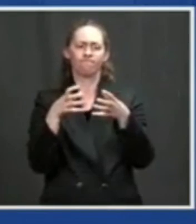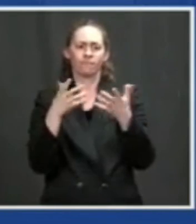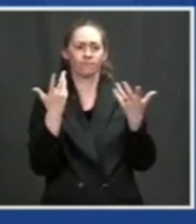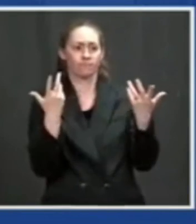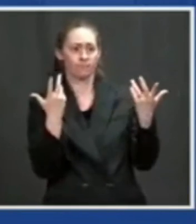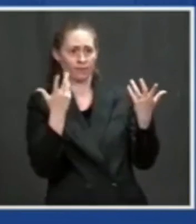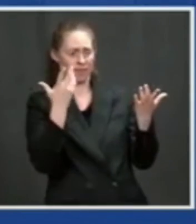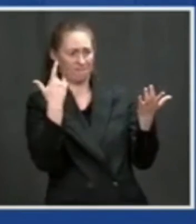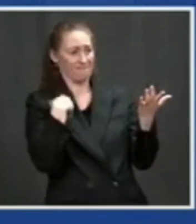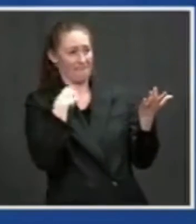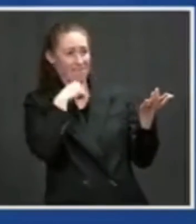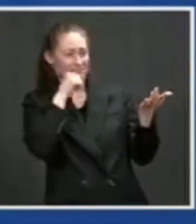than I thought they would be at this point.